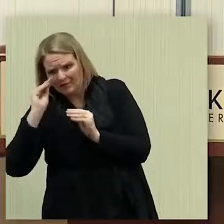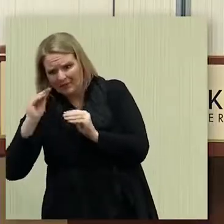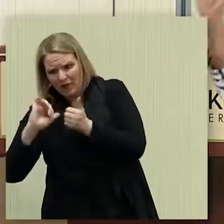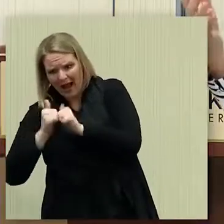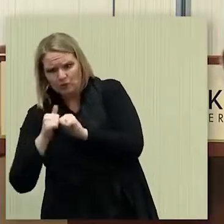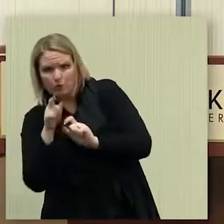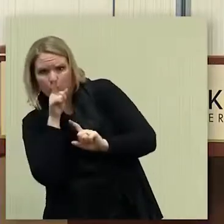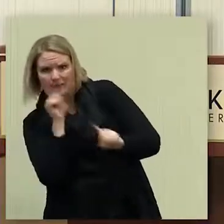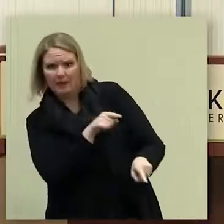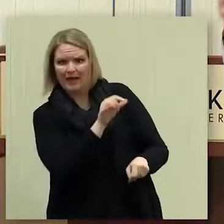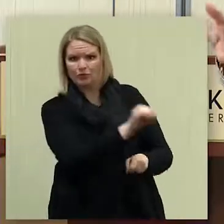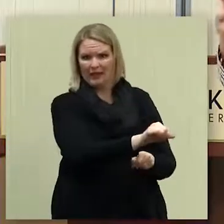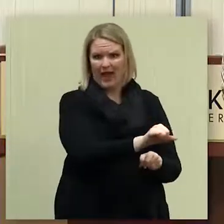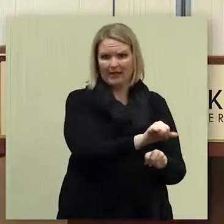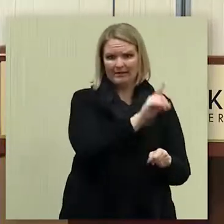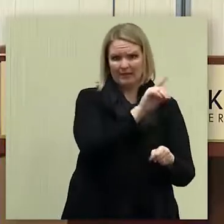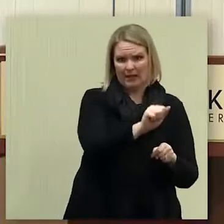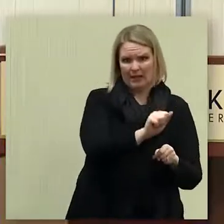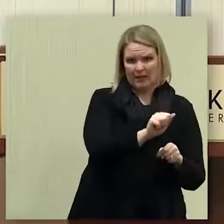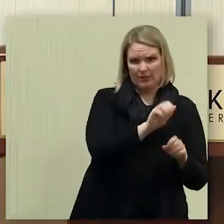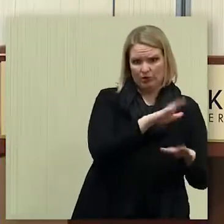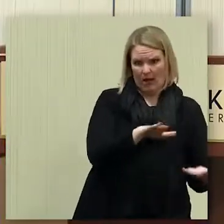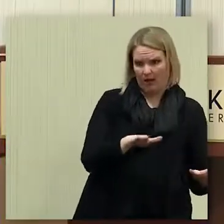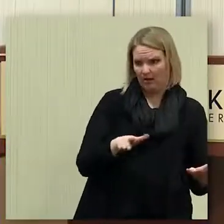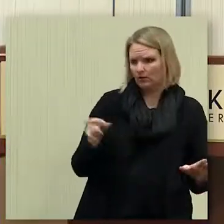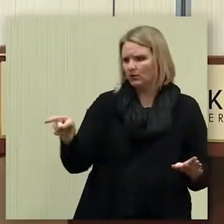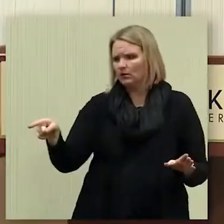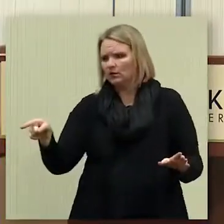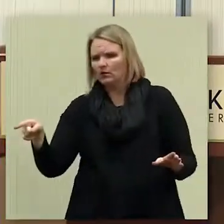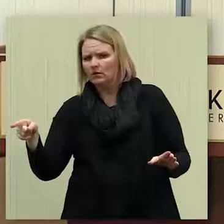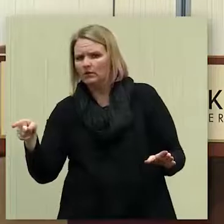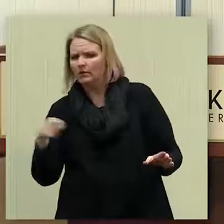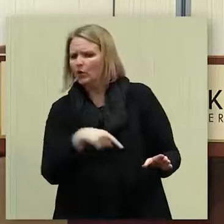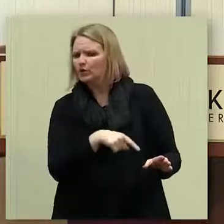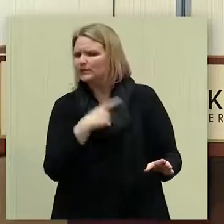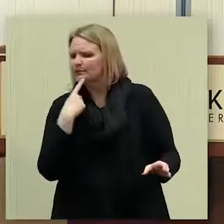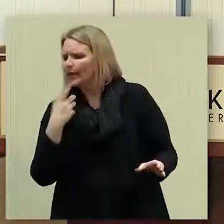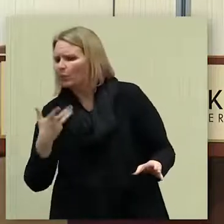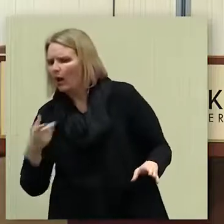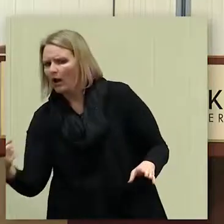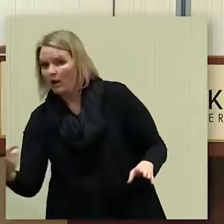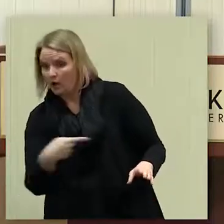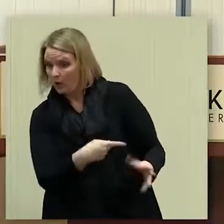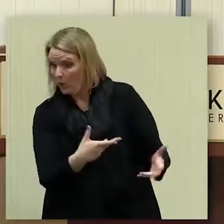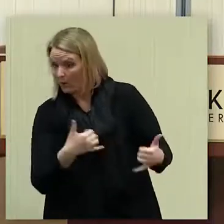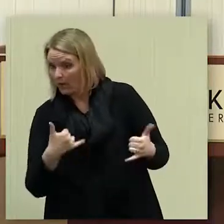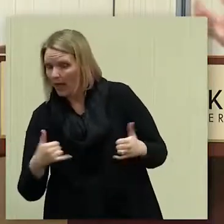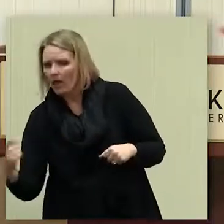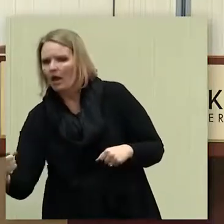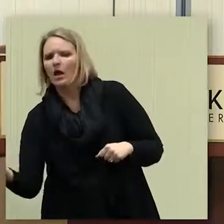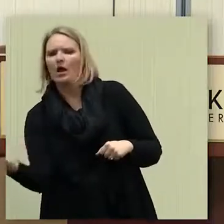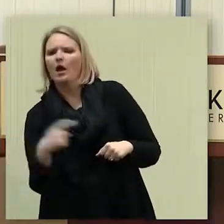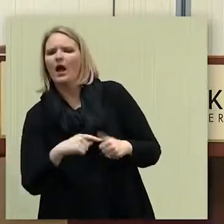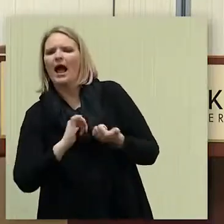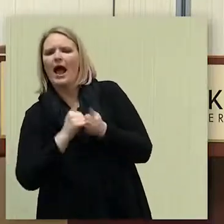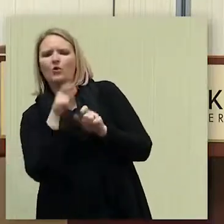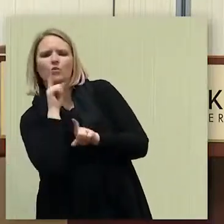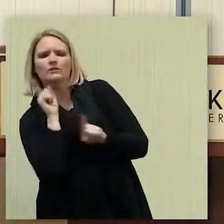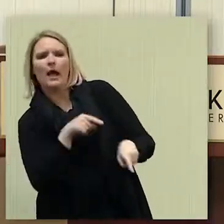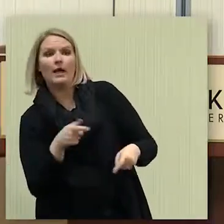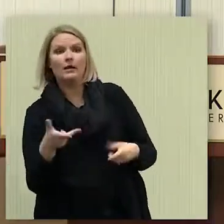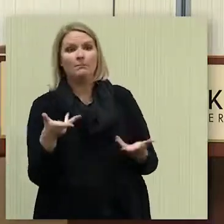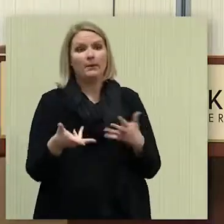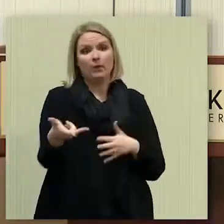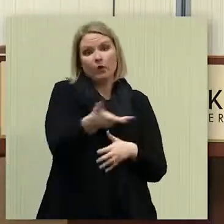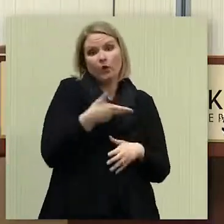right? Teach them what's this child trying to say to you? What's this child, he wants to play with you too, so let's think of a way all three of us